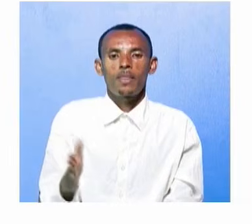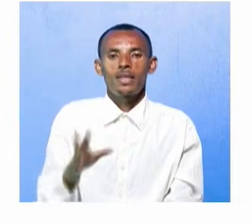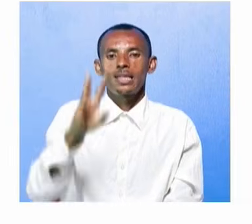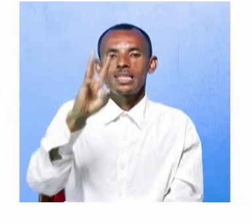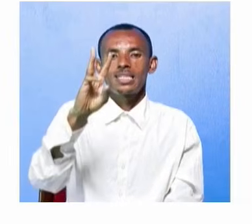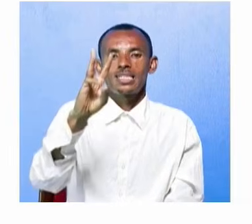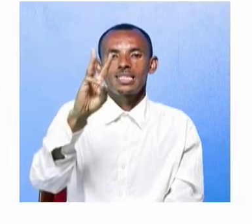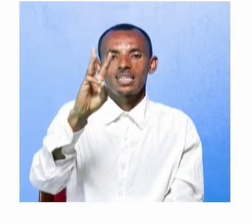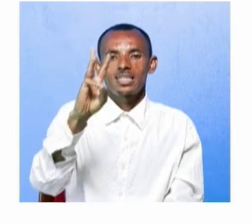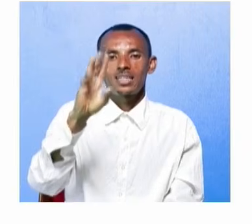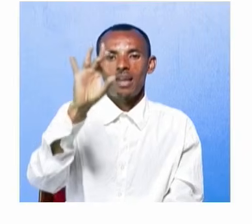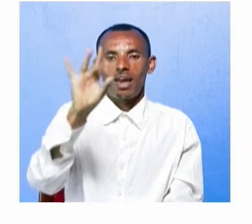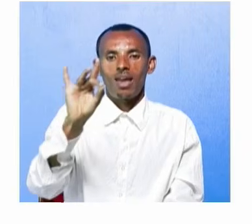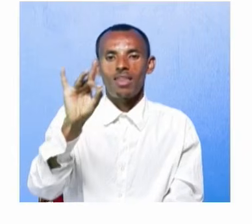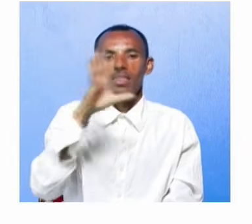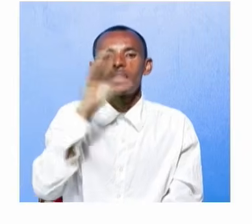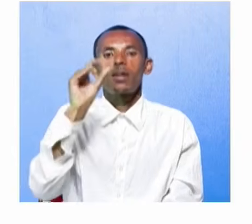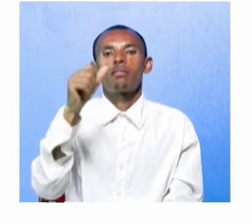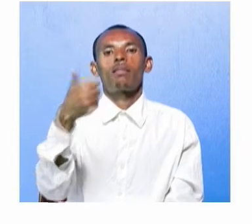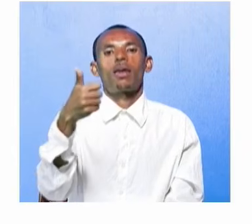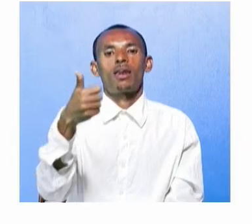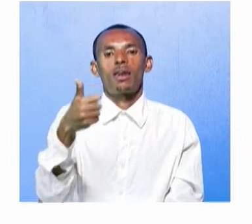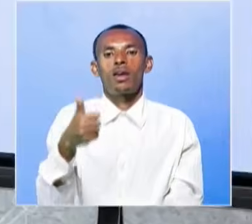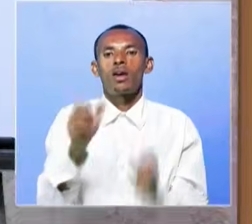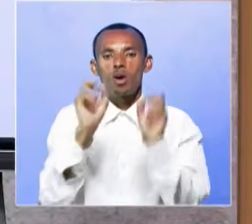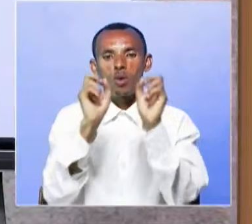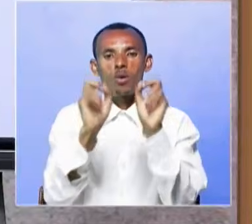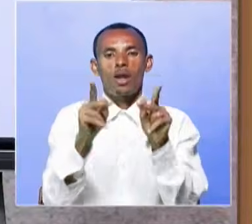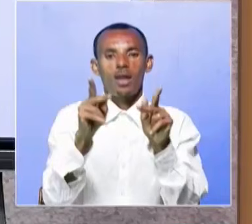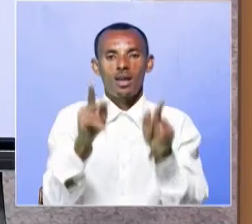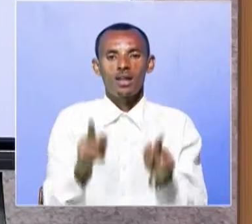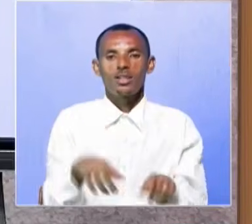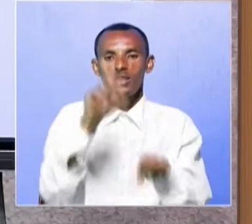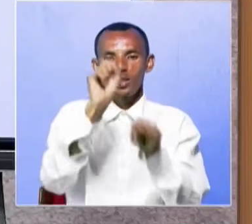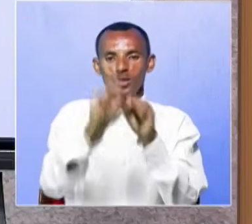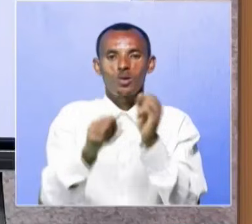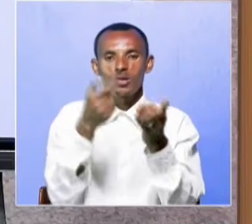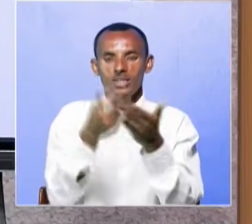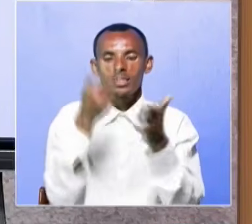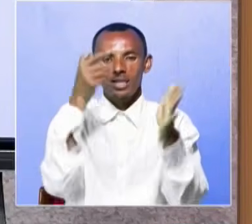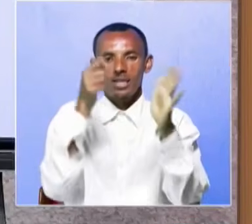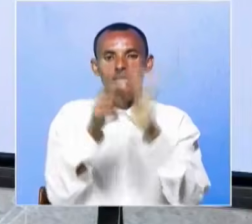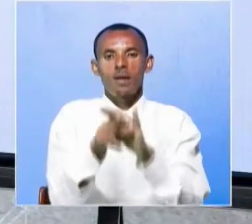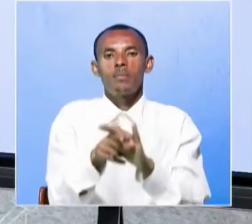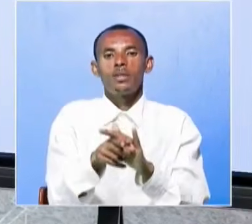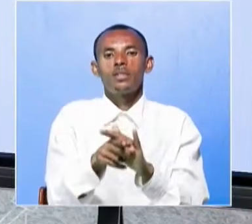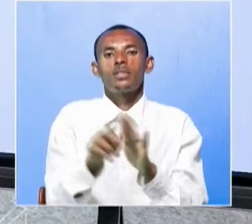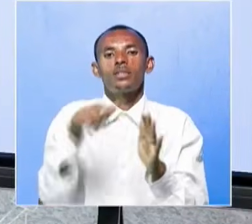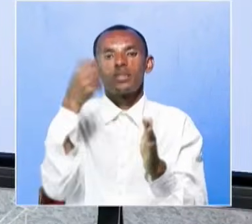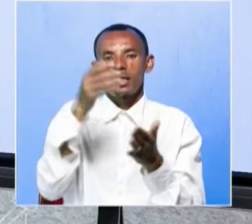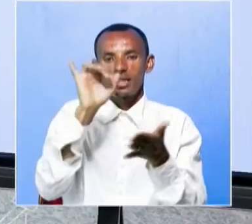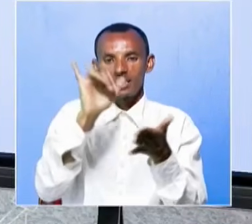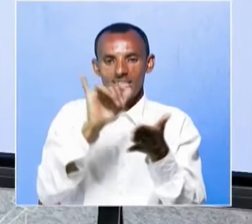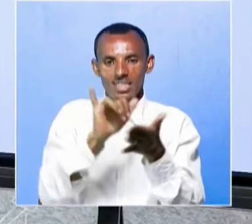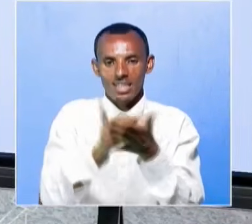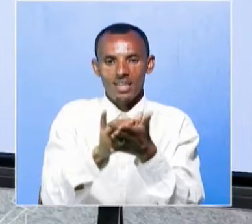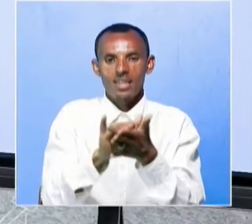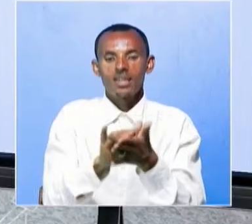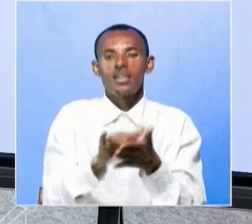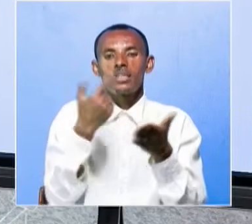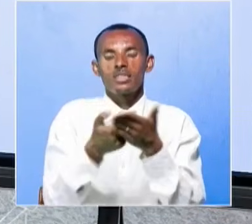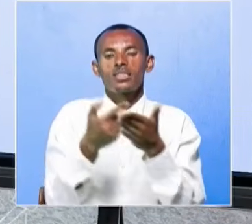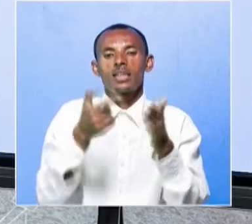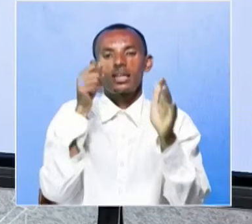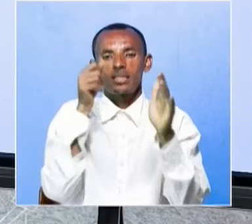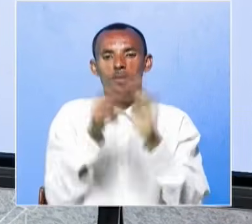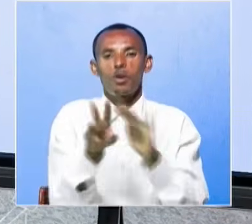6, 8, 10. Okay, so this example is saying that in this